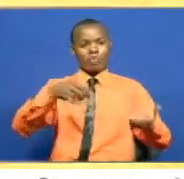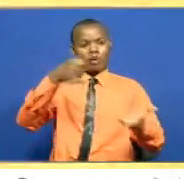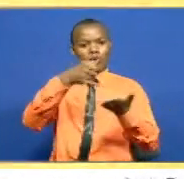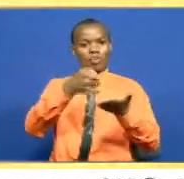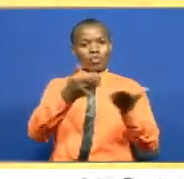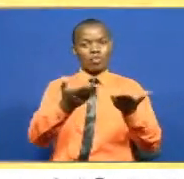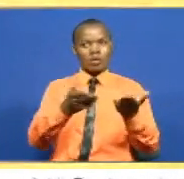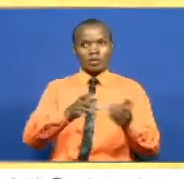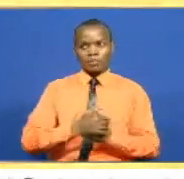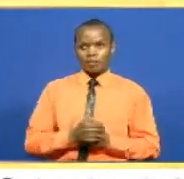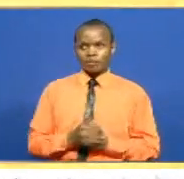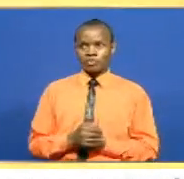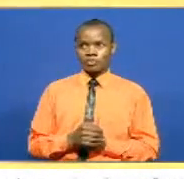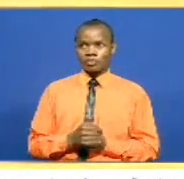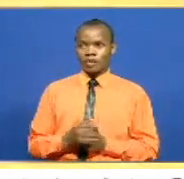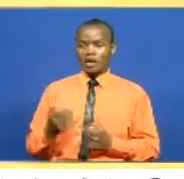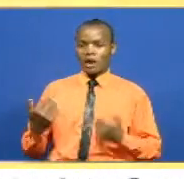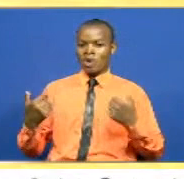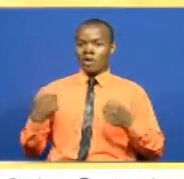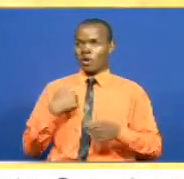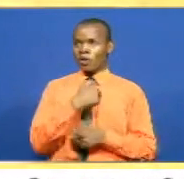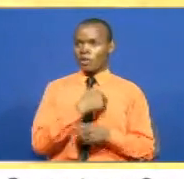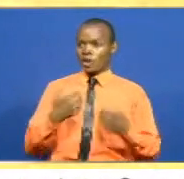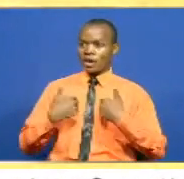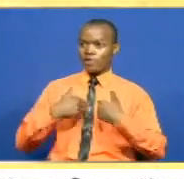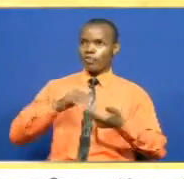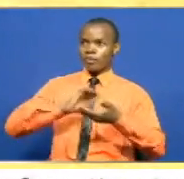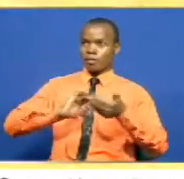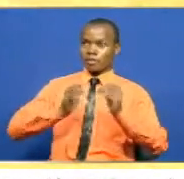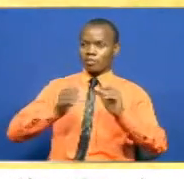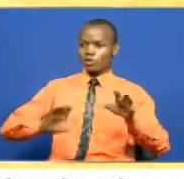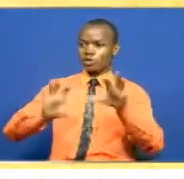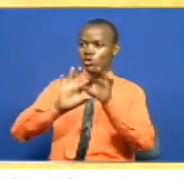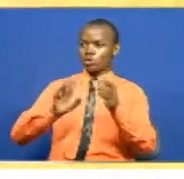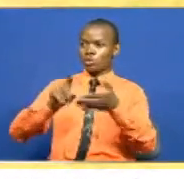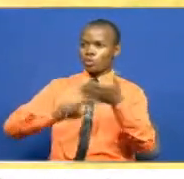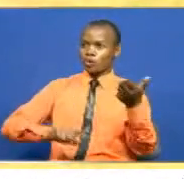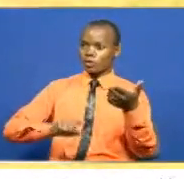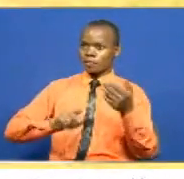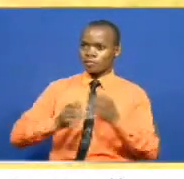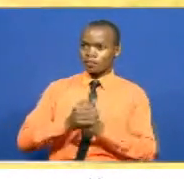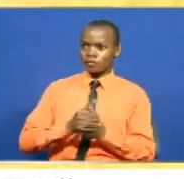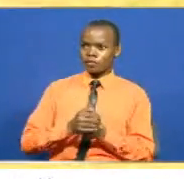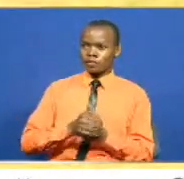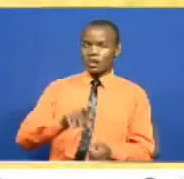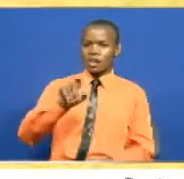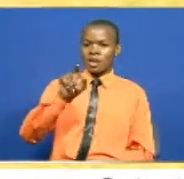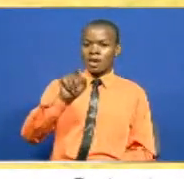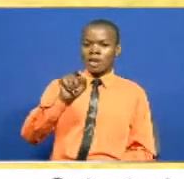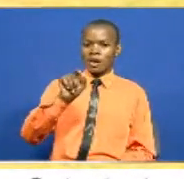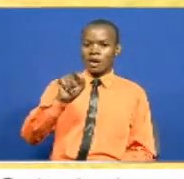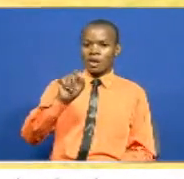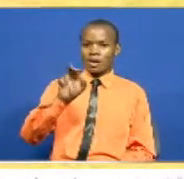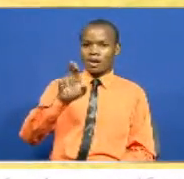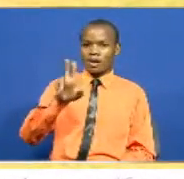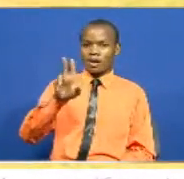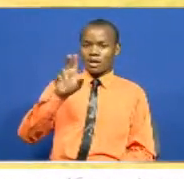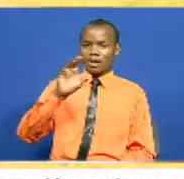Dubai? We have the athletics, that is combination of track and field. Those who are going to